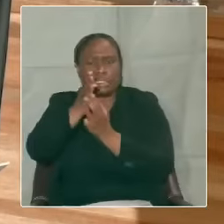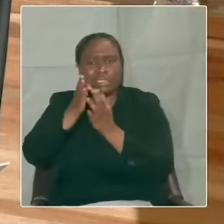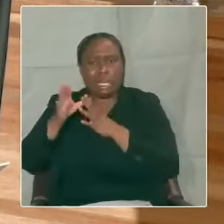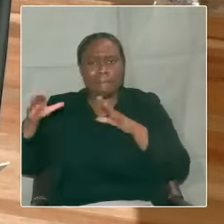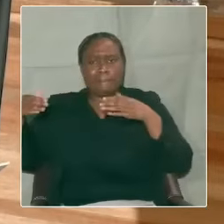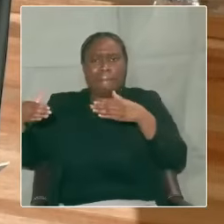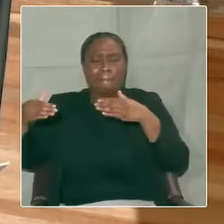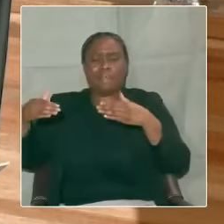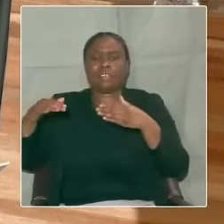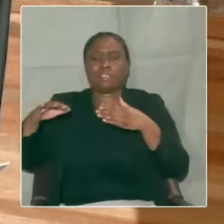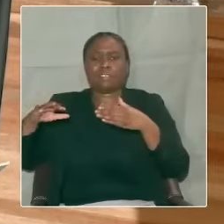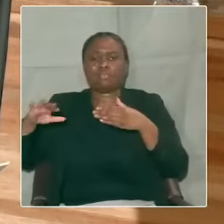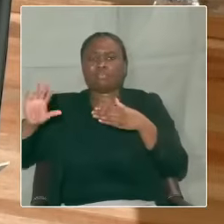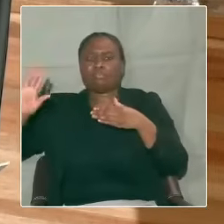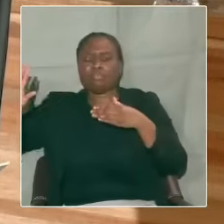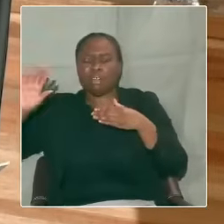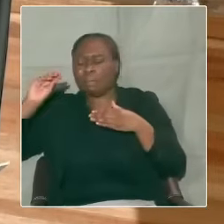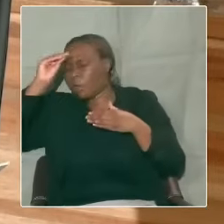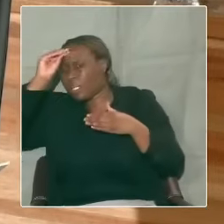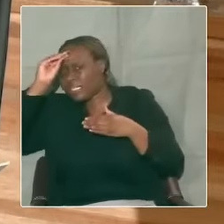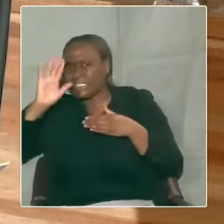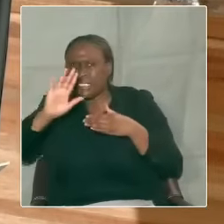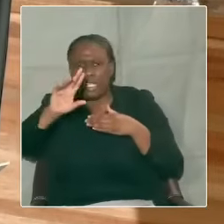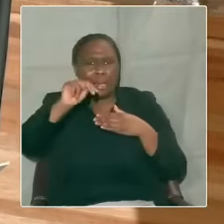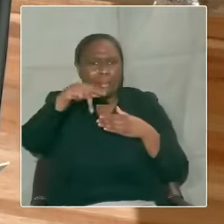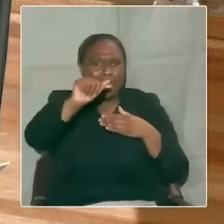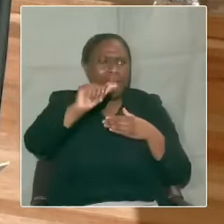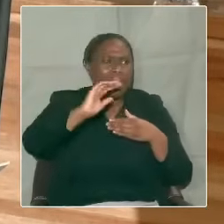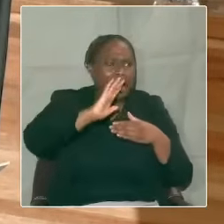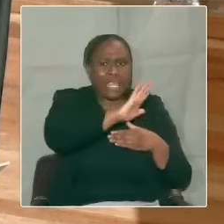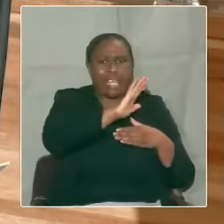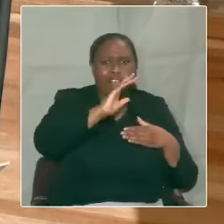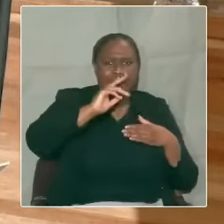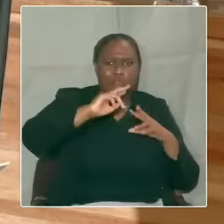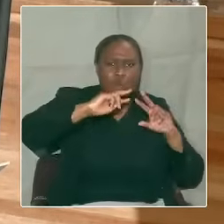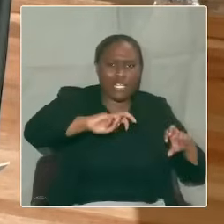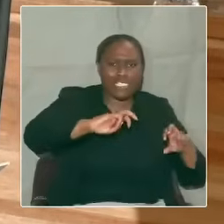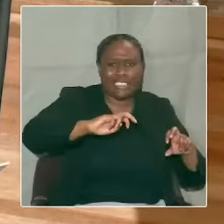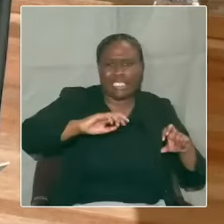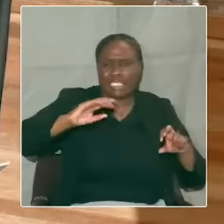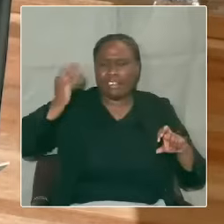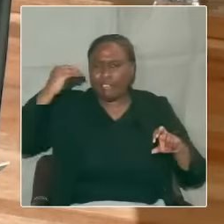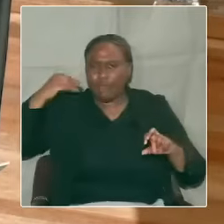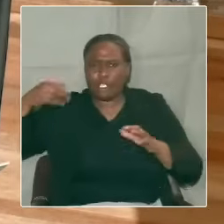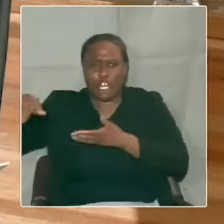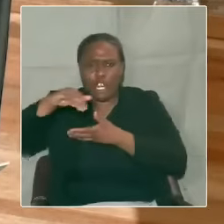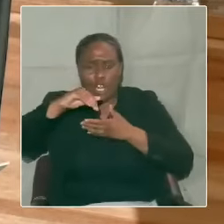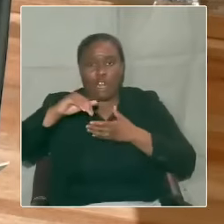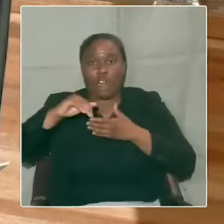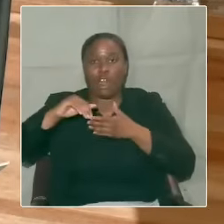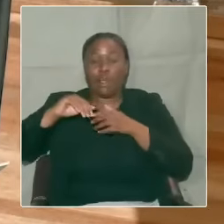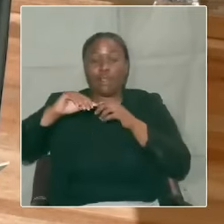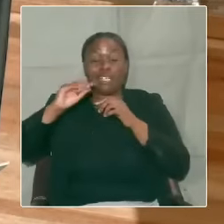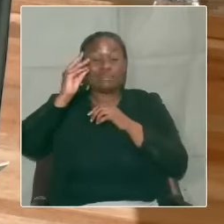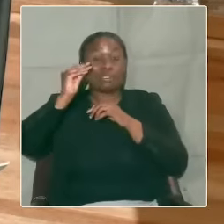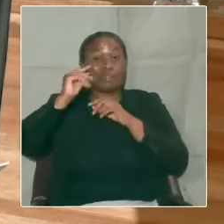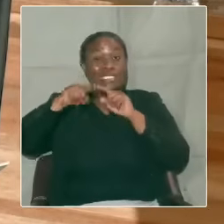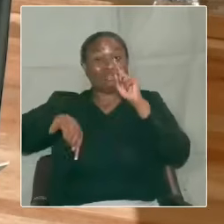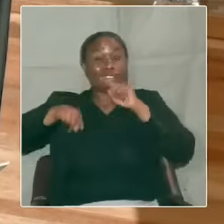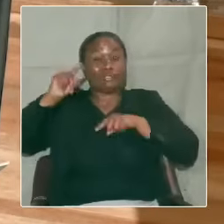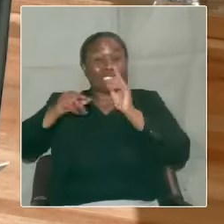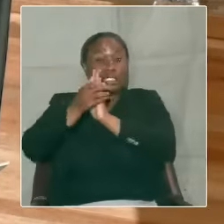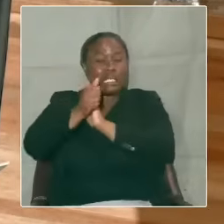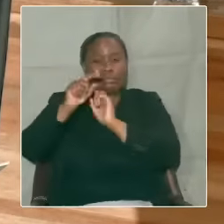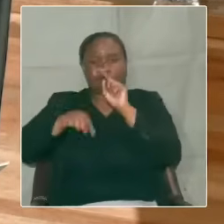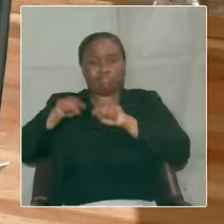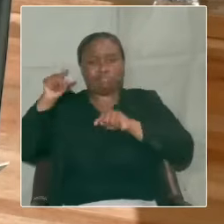from various sectors, thereby enhancing both investigative capacity and prosecutorial effectiveness. If I can just ask